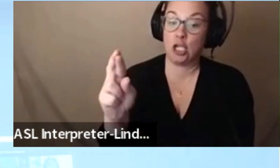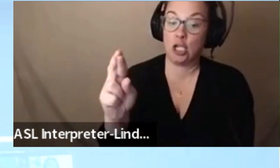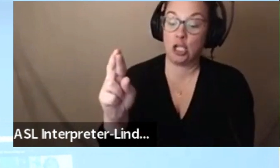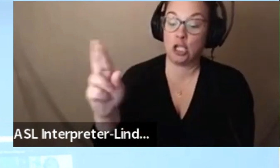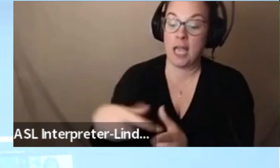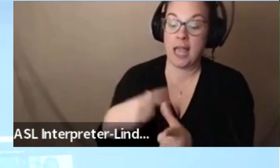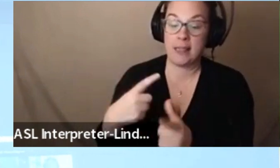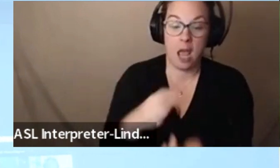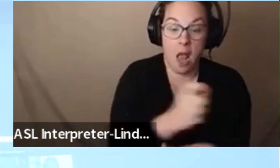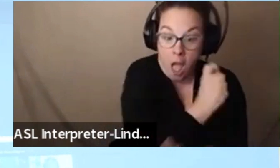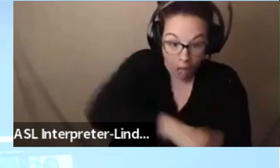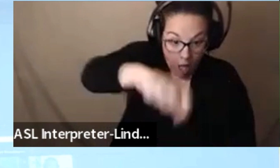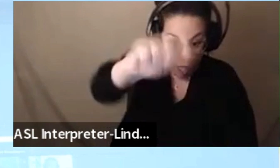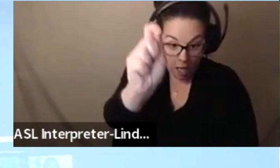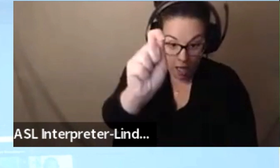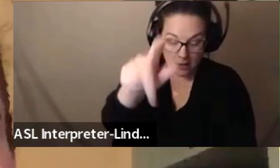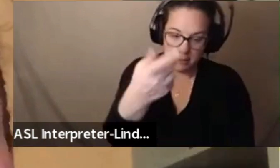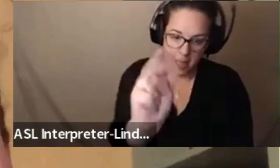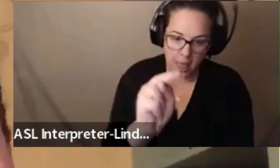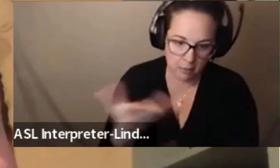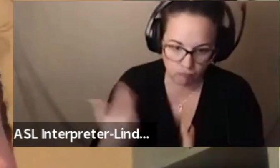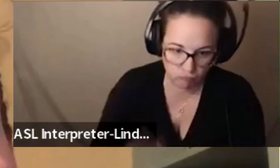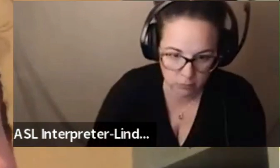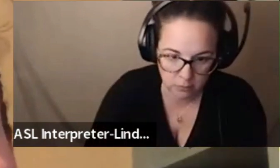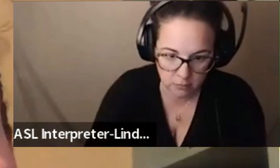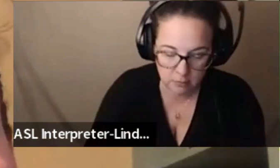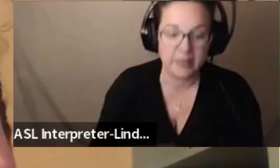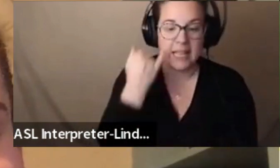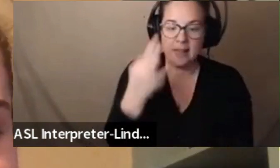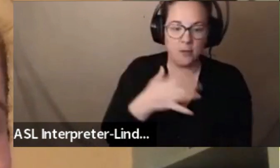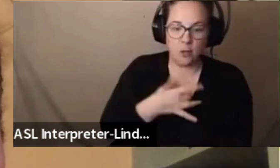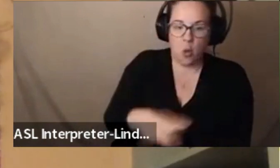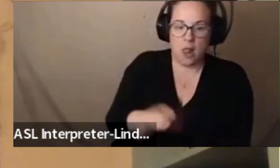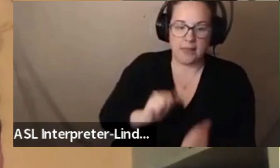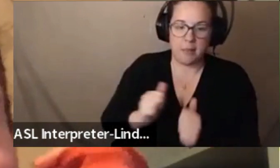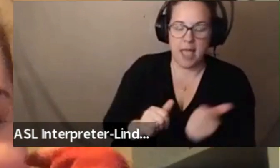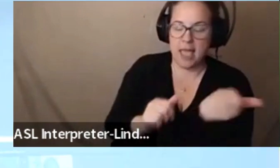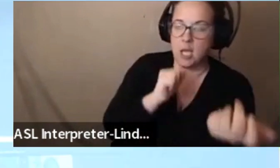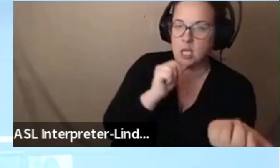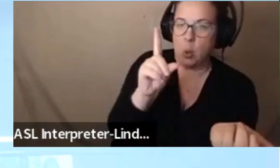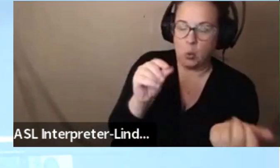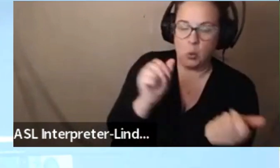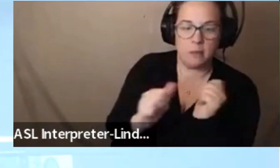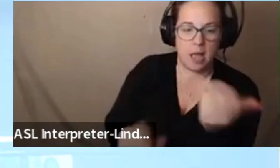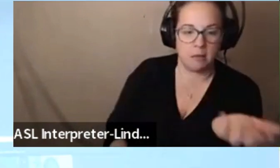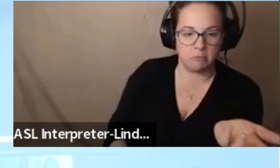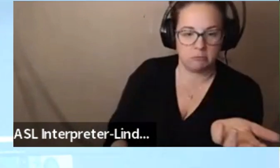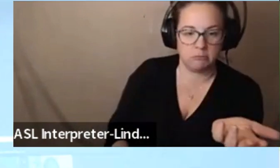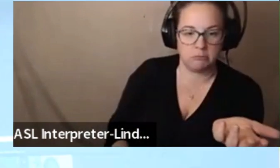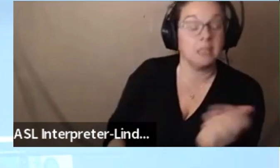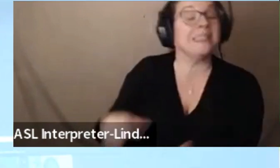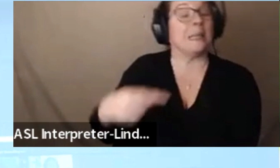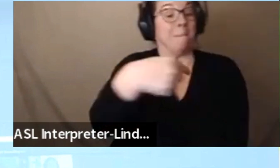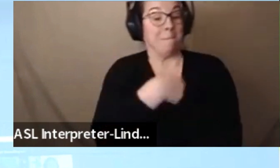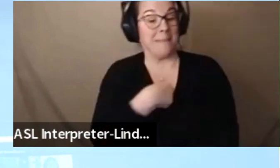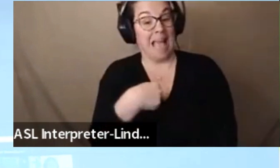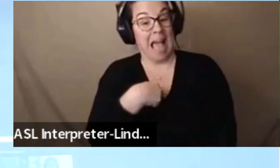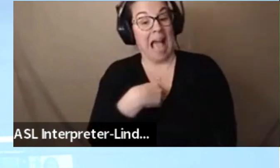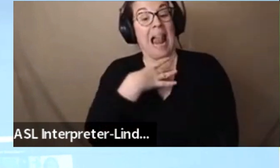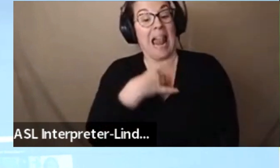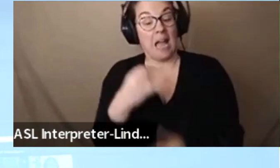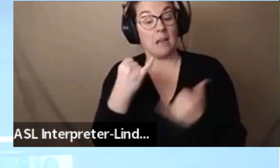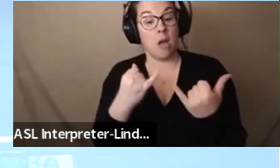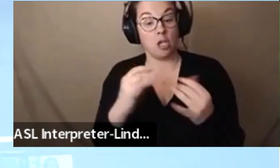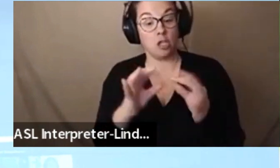dagger and they pull out a pen or something, and it just drives him absolutely bonkers. And it says, it's just, if you don't like the play, why are you